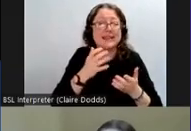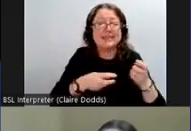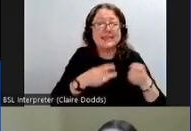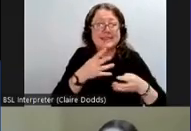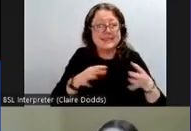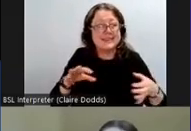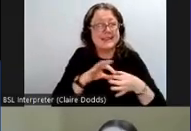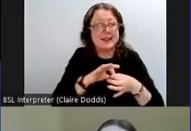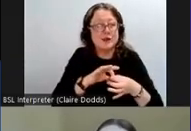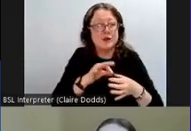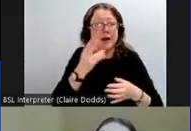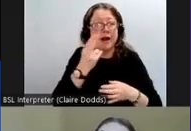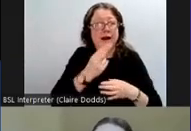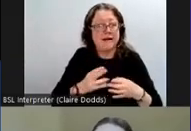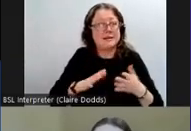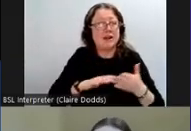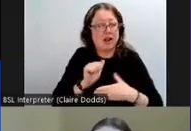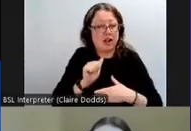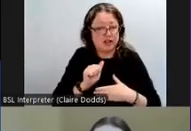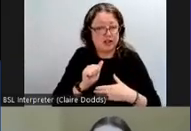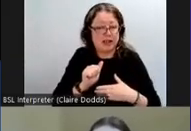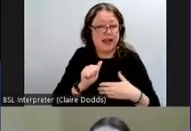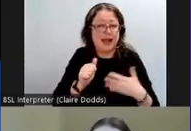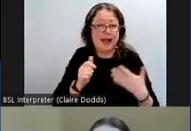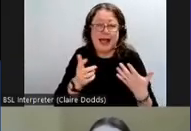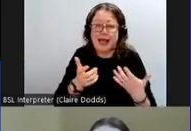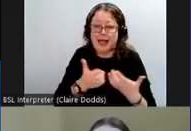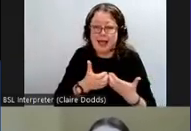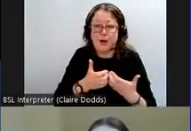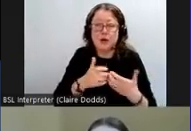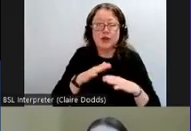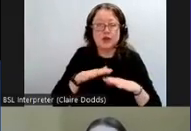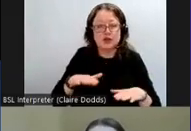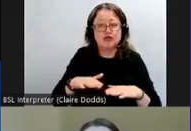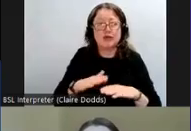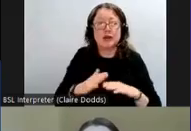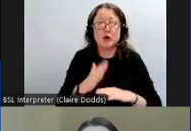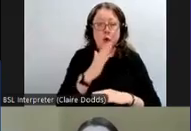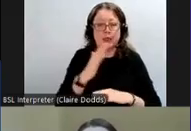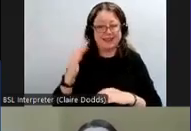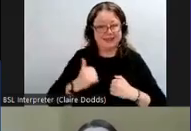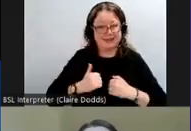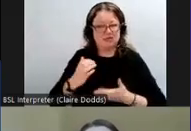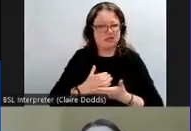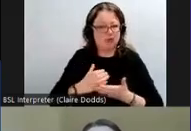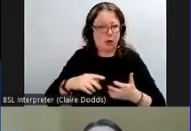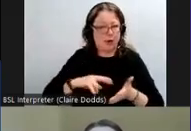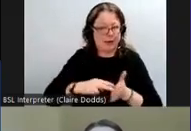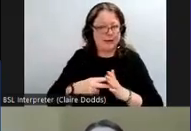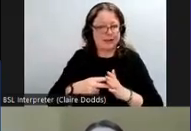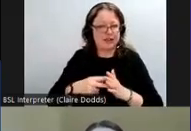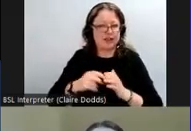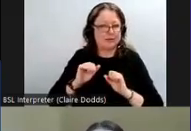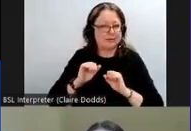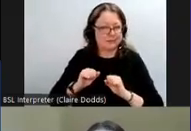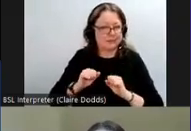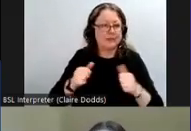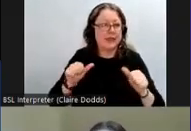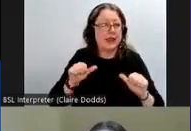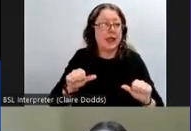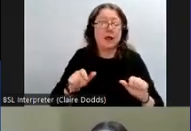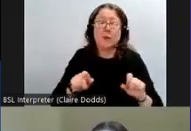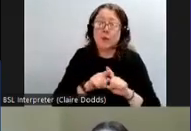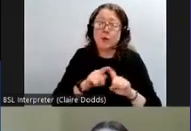what that means for, or how Children North East approach kind of the definitions of poverty. And then we've got some case